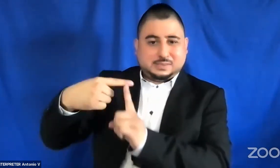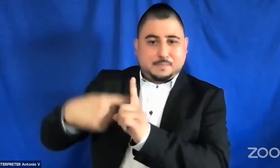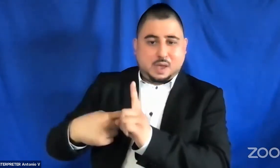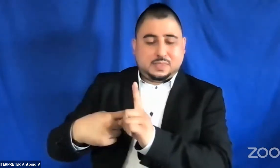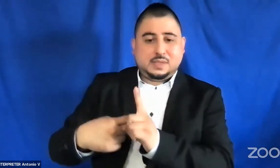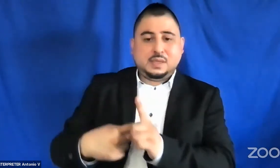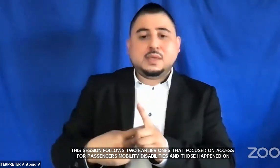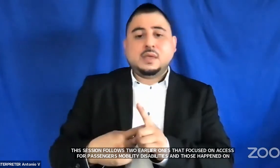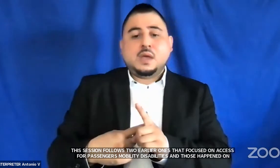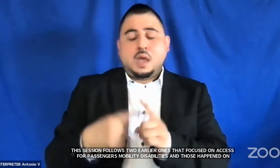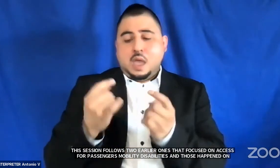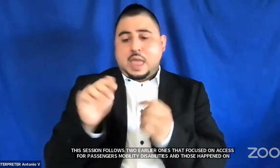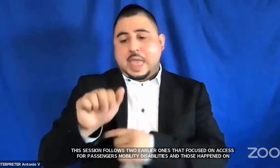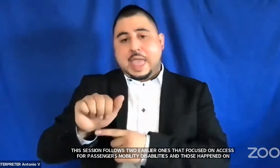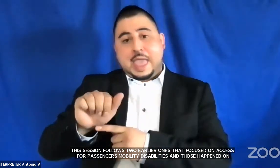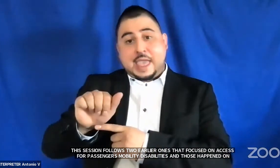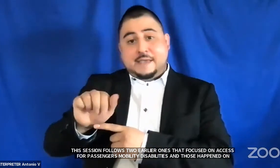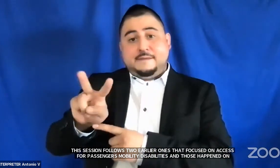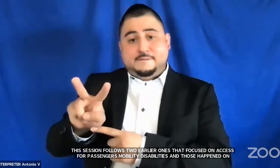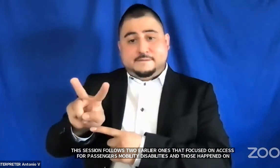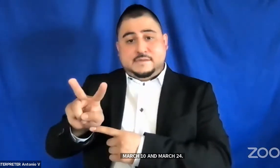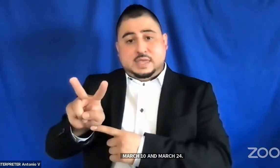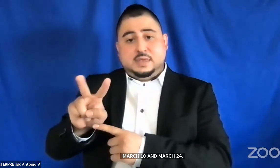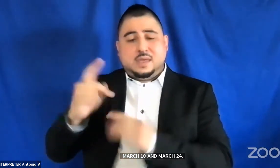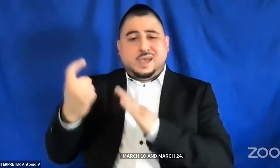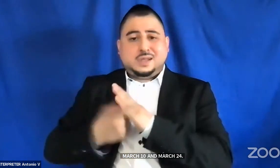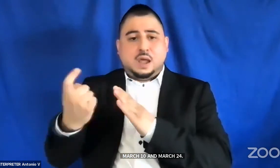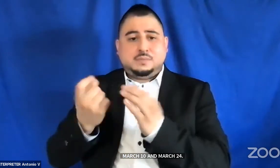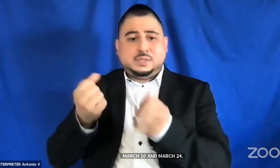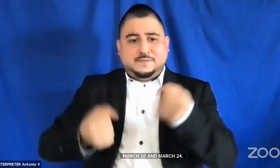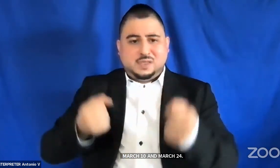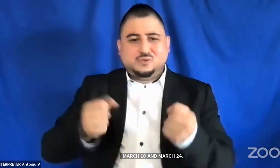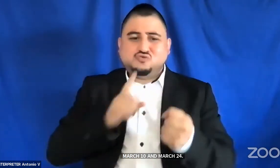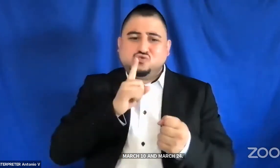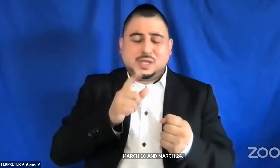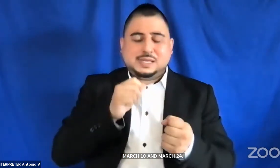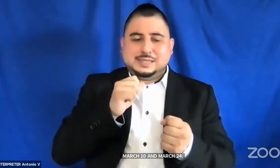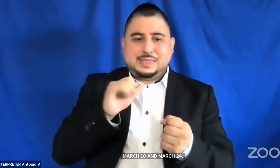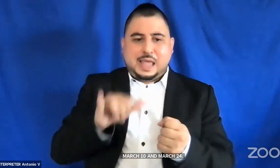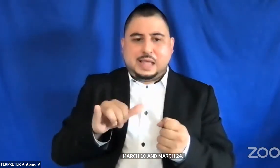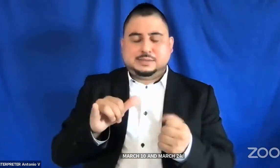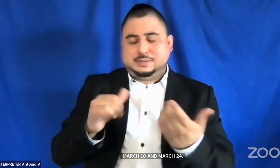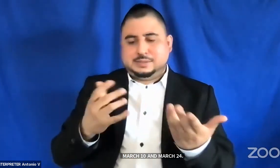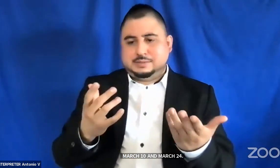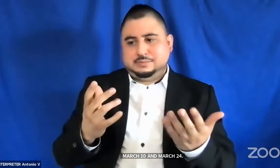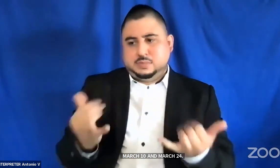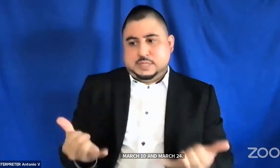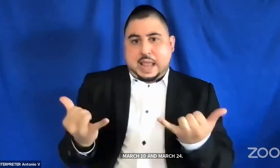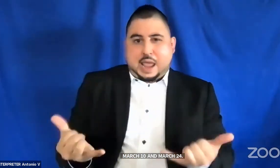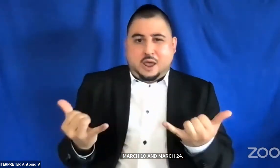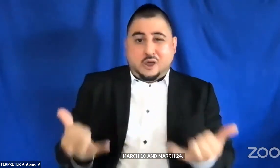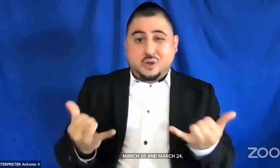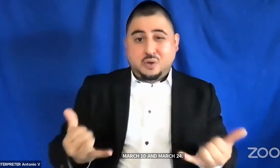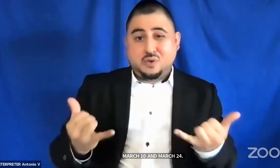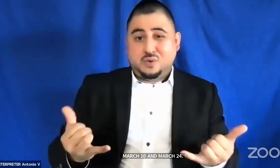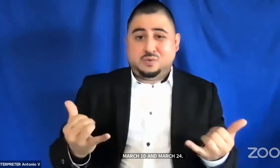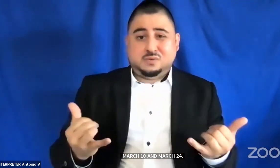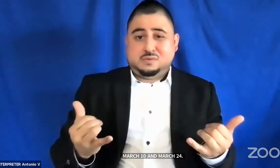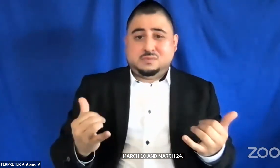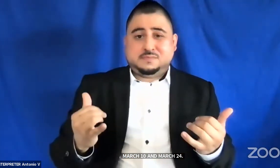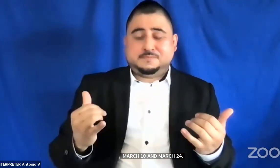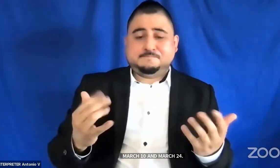Autonomous vehicles really is not a thing of the future. It's a thing of the